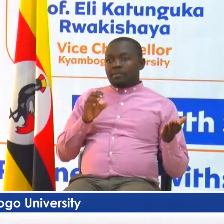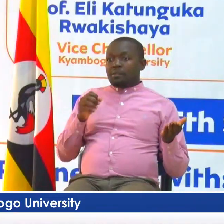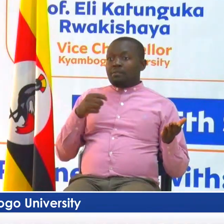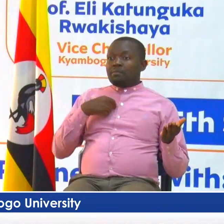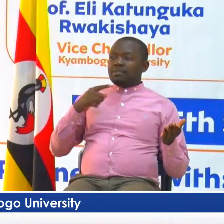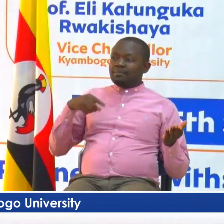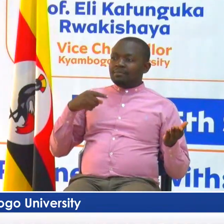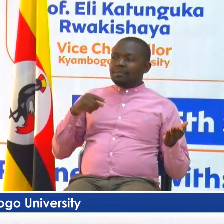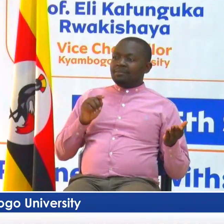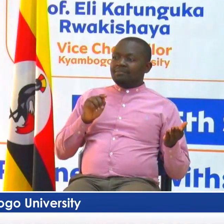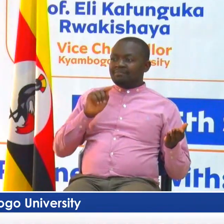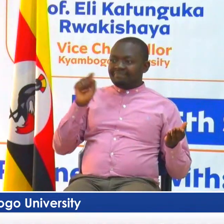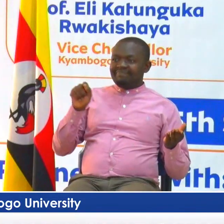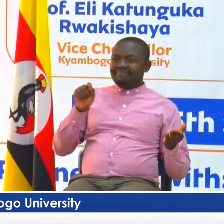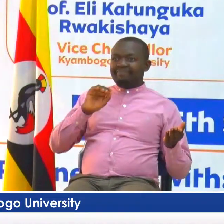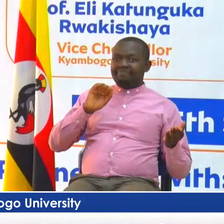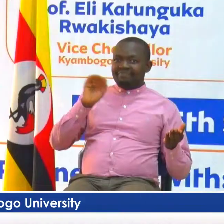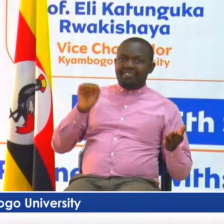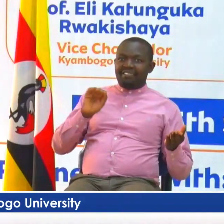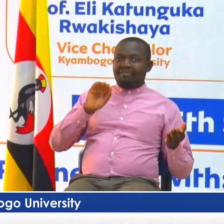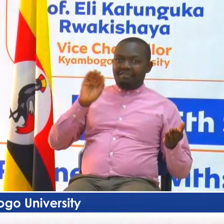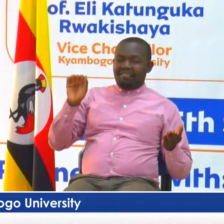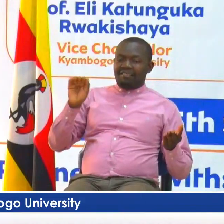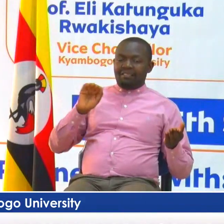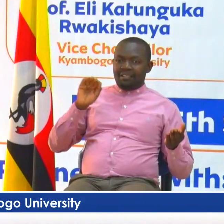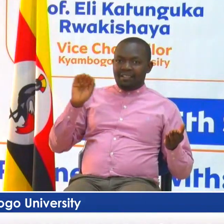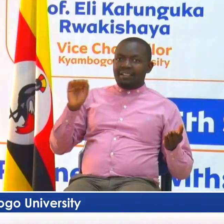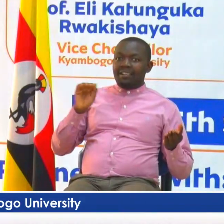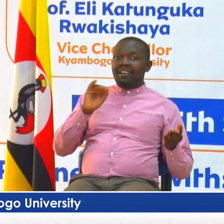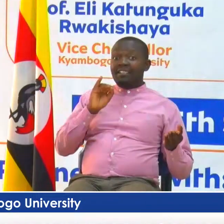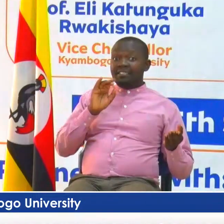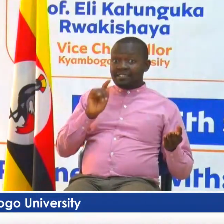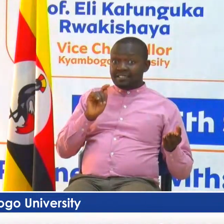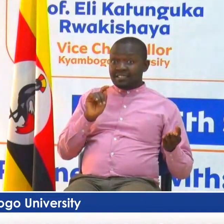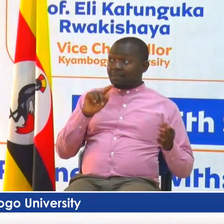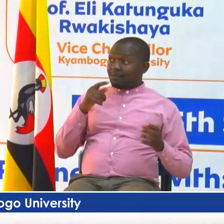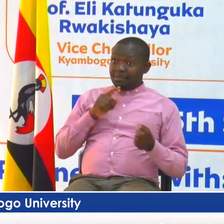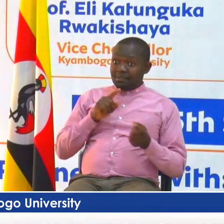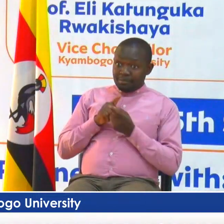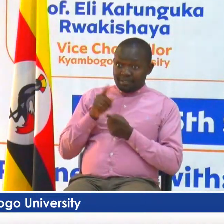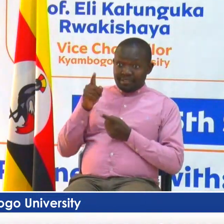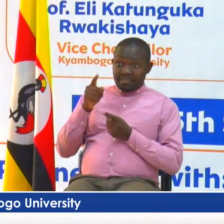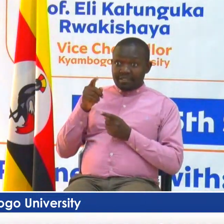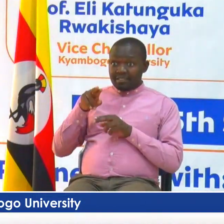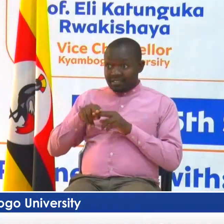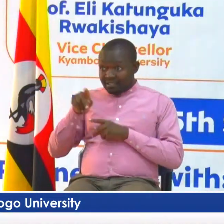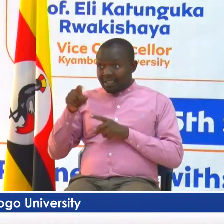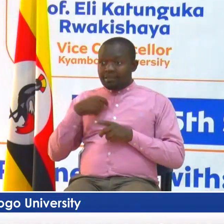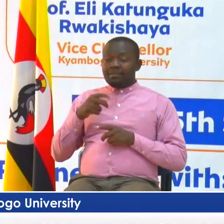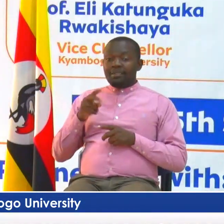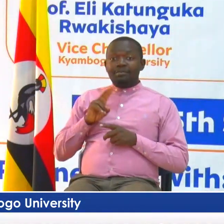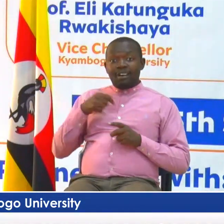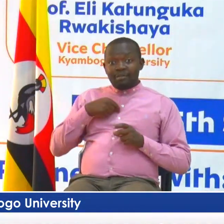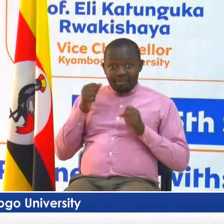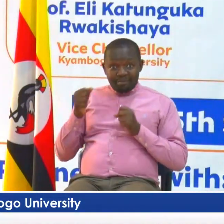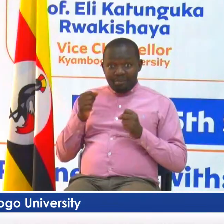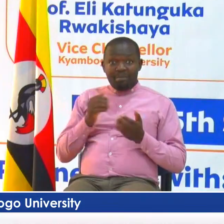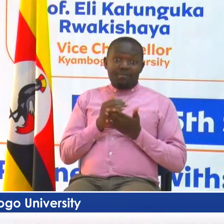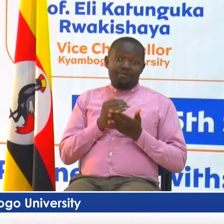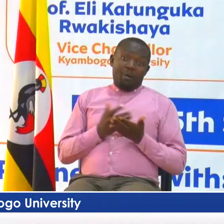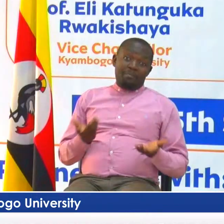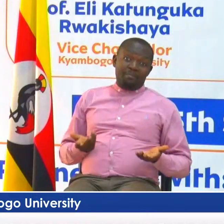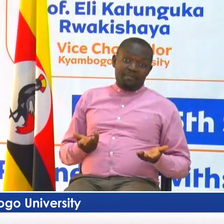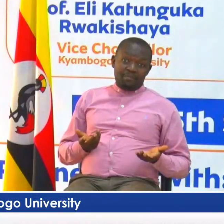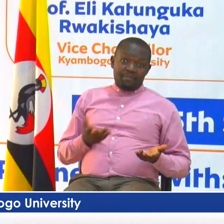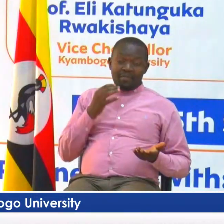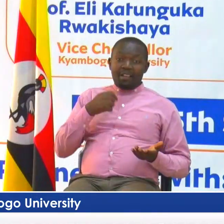frequent visitor of the IT team of Kyambogo. If you find me seated with those young girls behind there, just know I'm also struggling with a form for something,